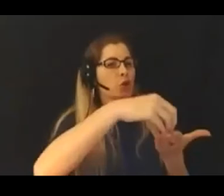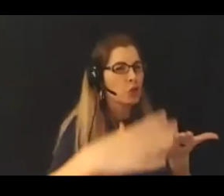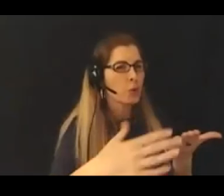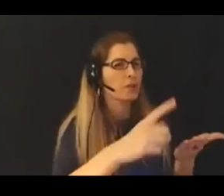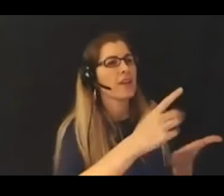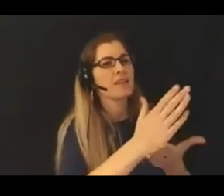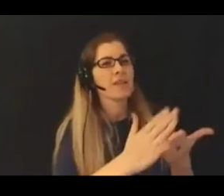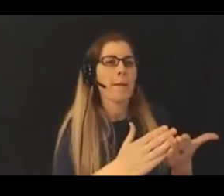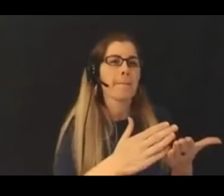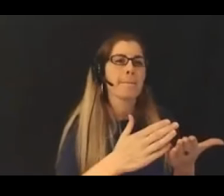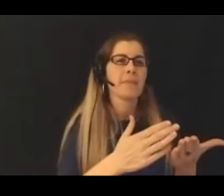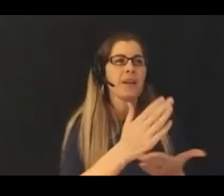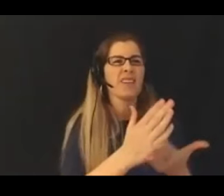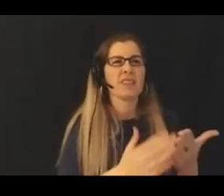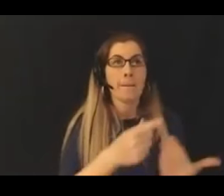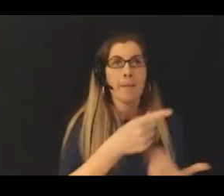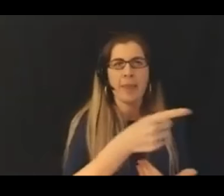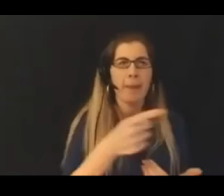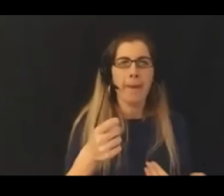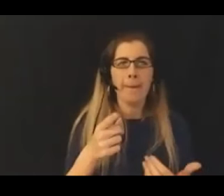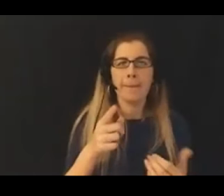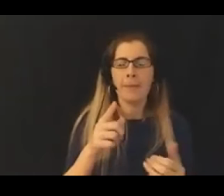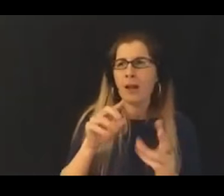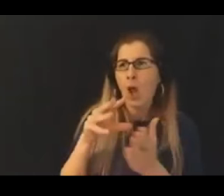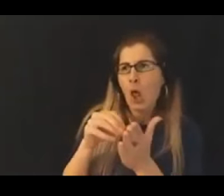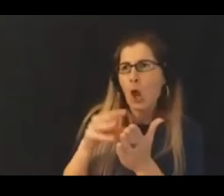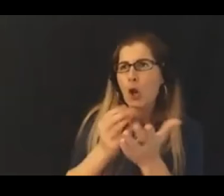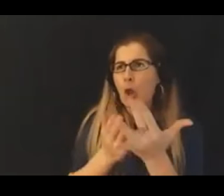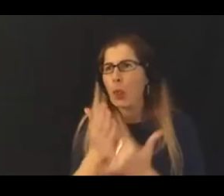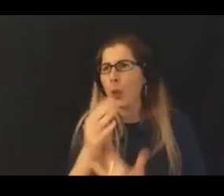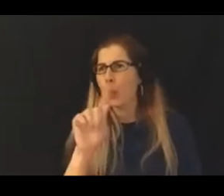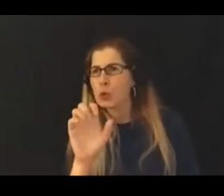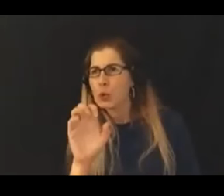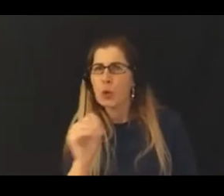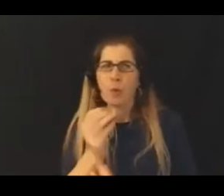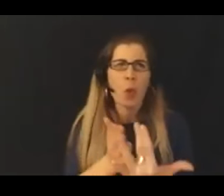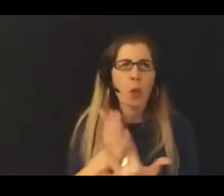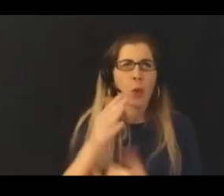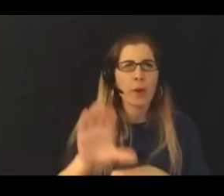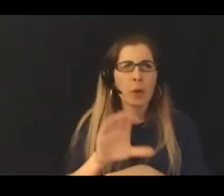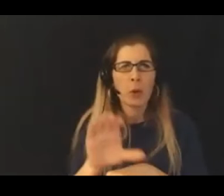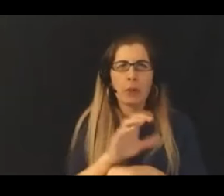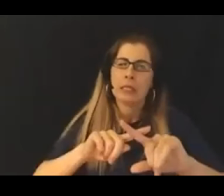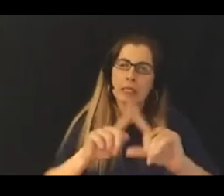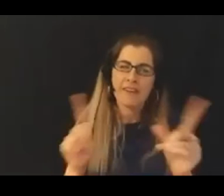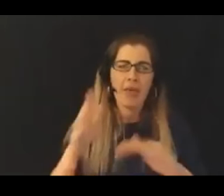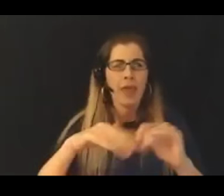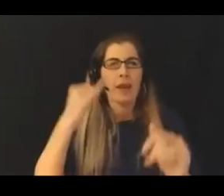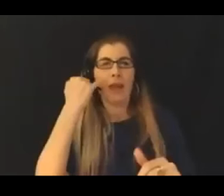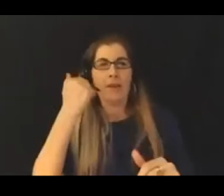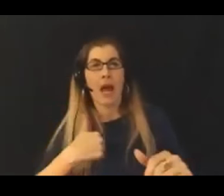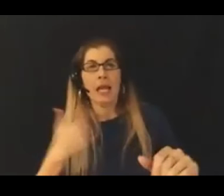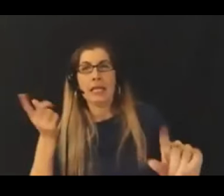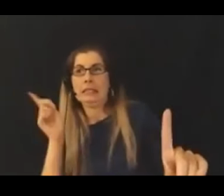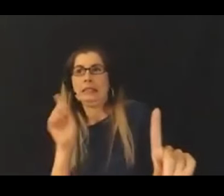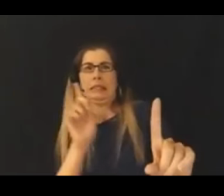on a screen is obviously different than learning from in person, when I can come and put my hands on a body